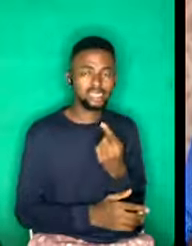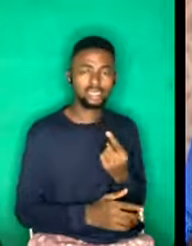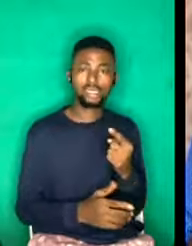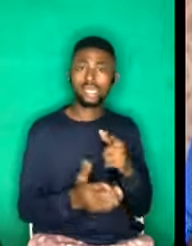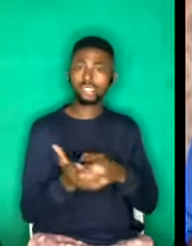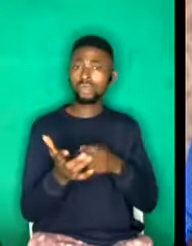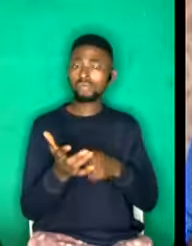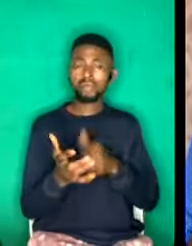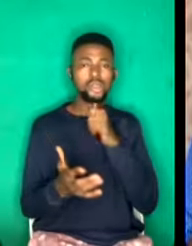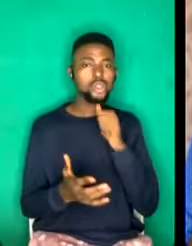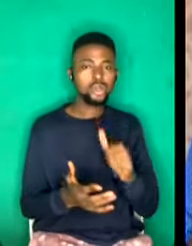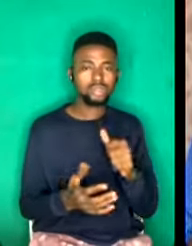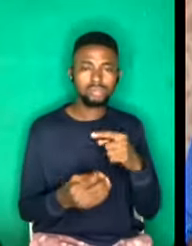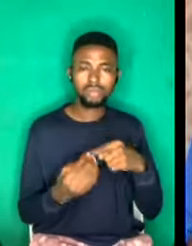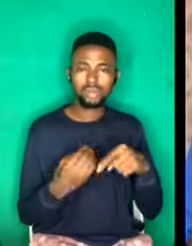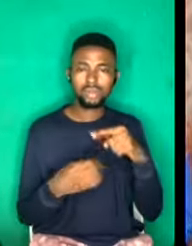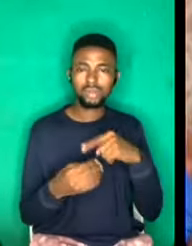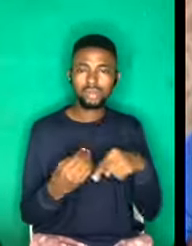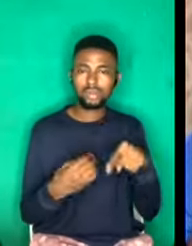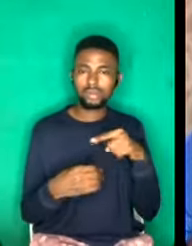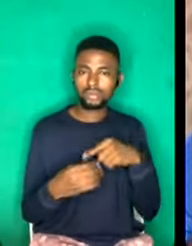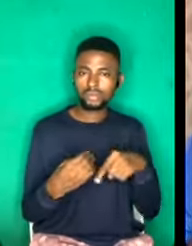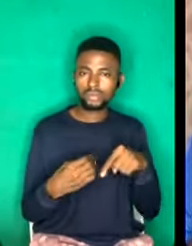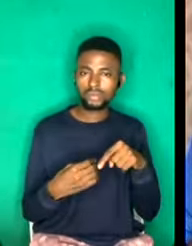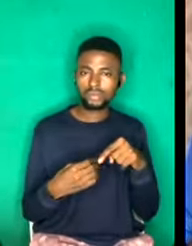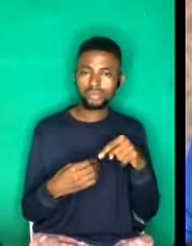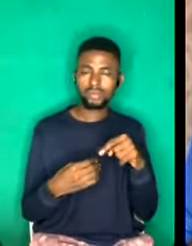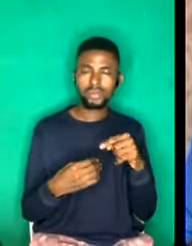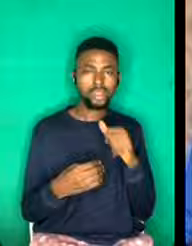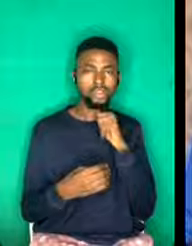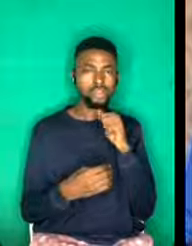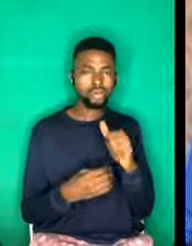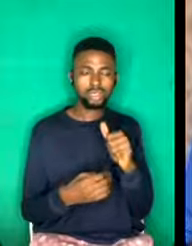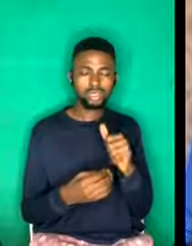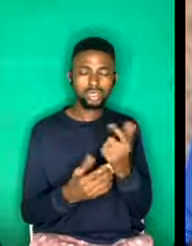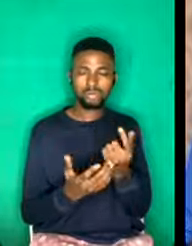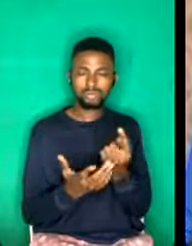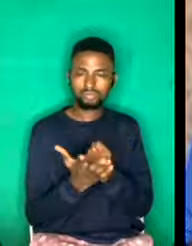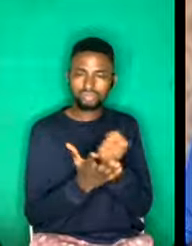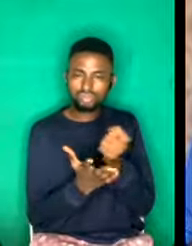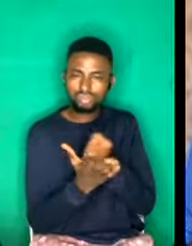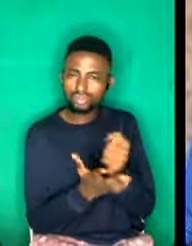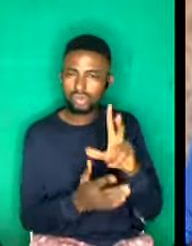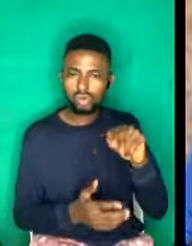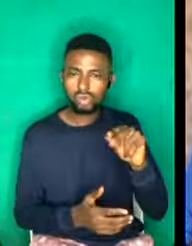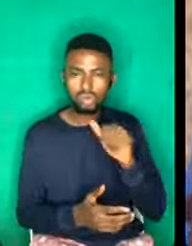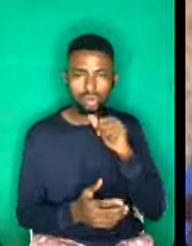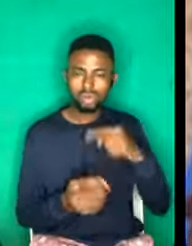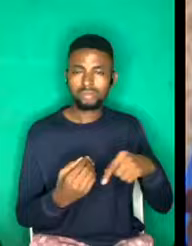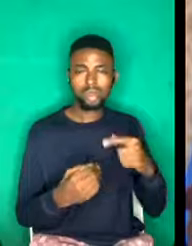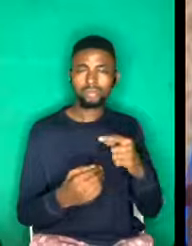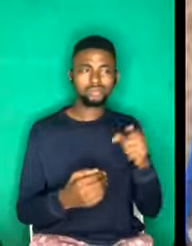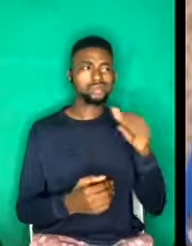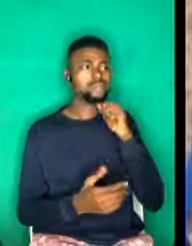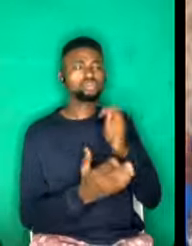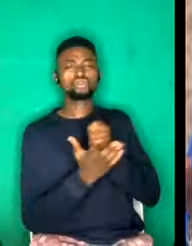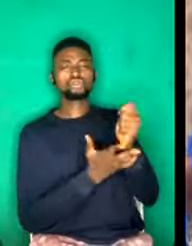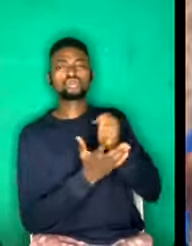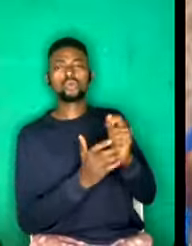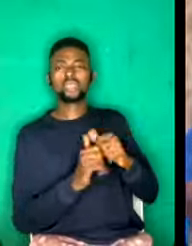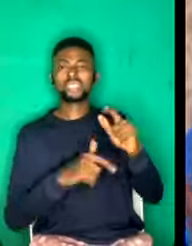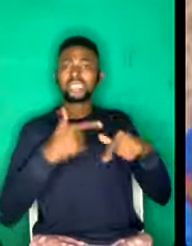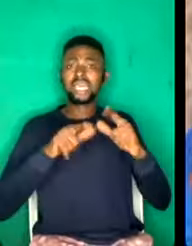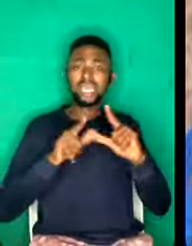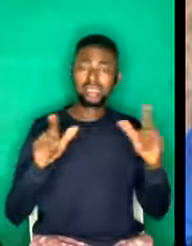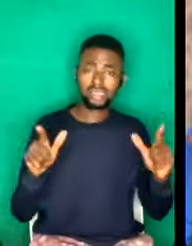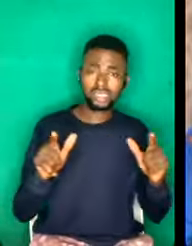about being untruthful. Really, it's not about being untruthful with the sign language. Sometimes it's